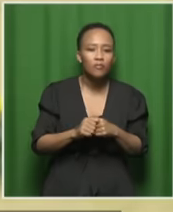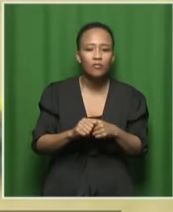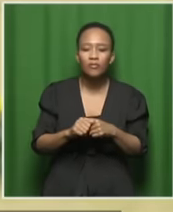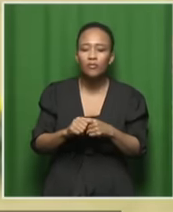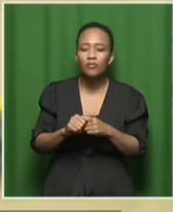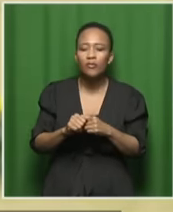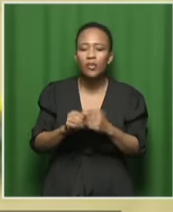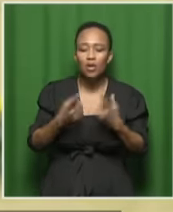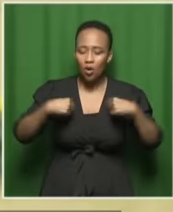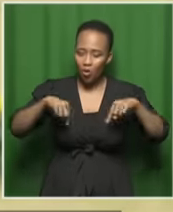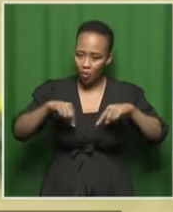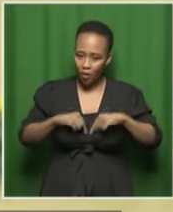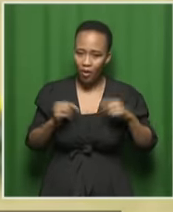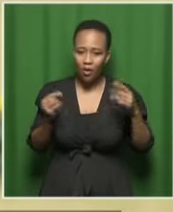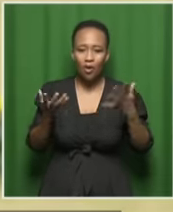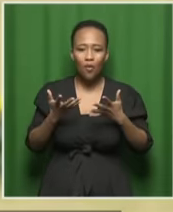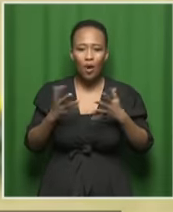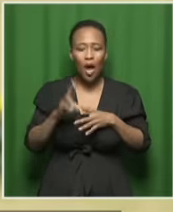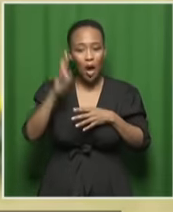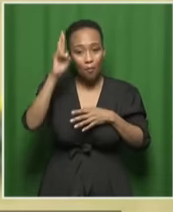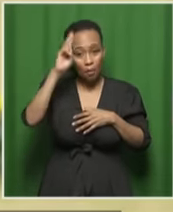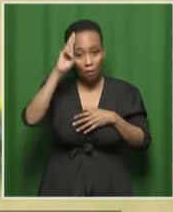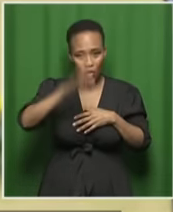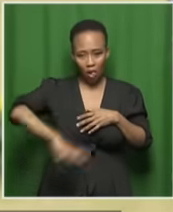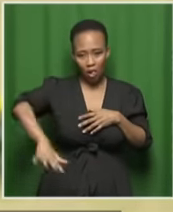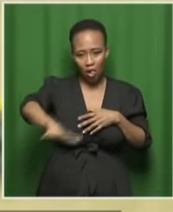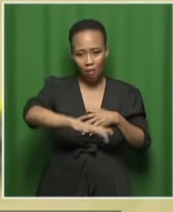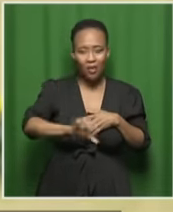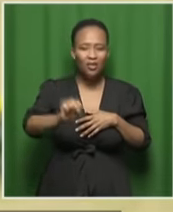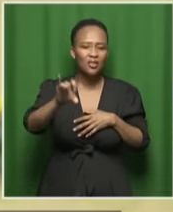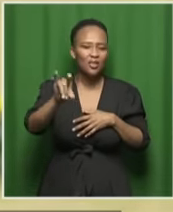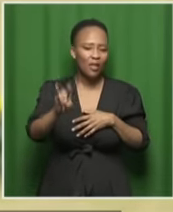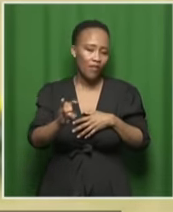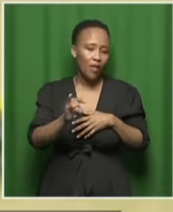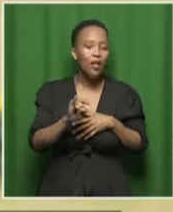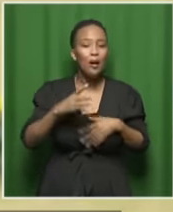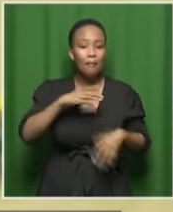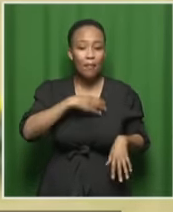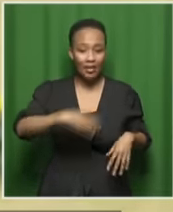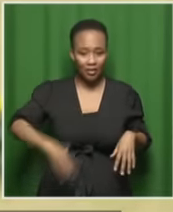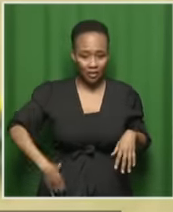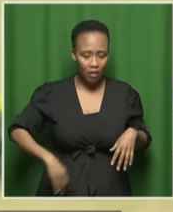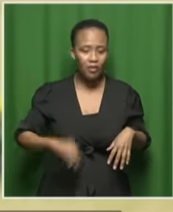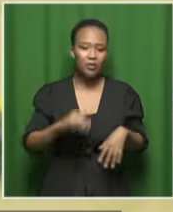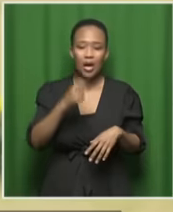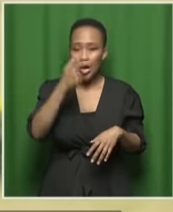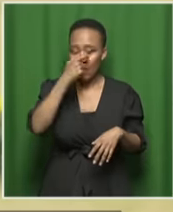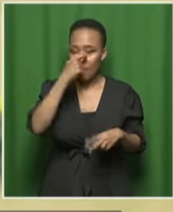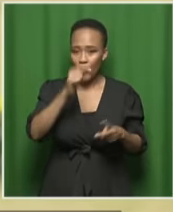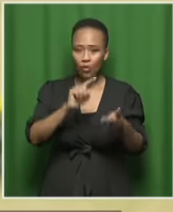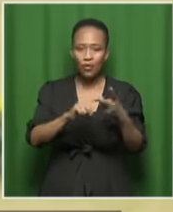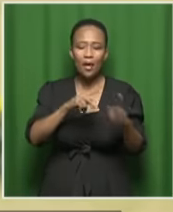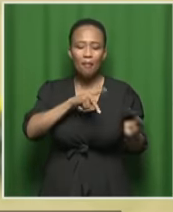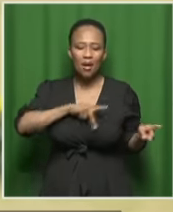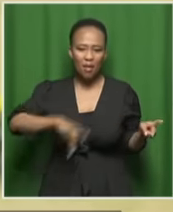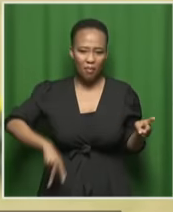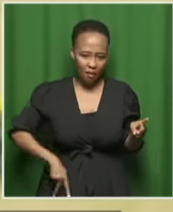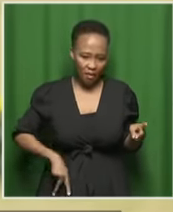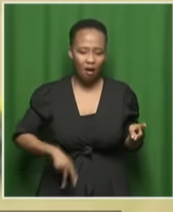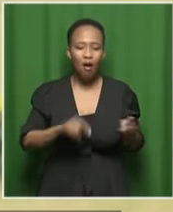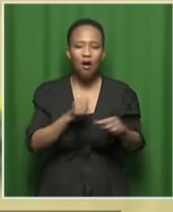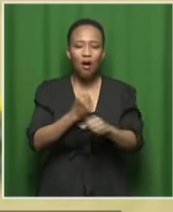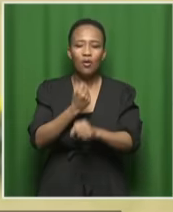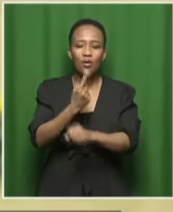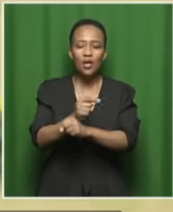We are at the Sharpeville Memorial, where the president of the country, Cyril Ramaphosa, alongside the premier of the province of Gauteng, Mr.